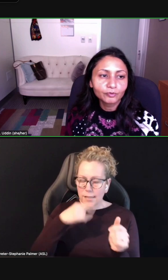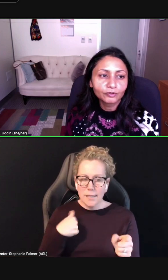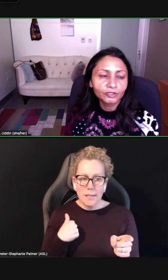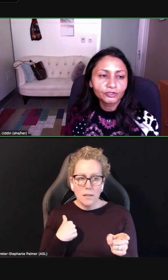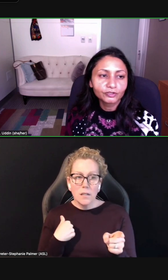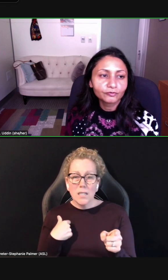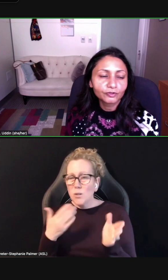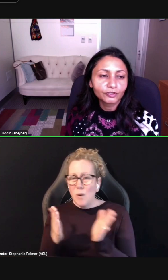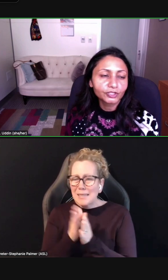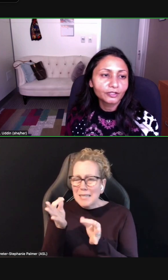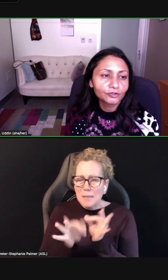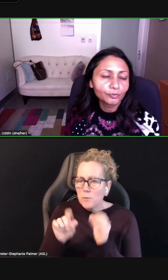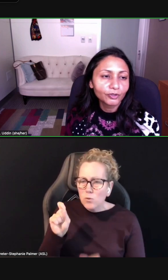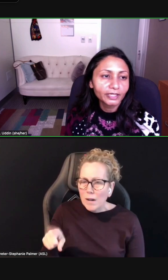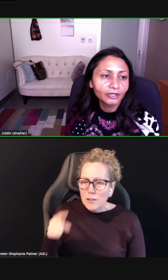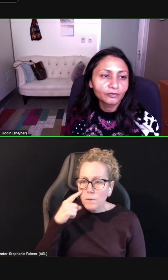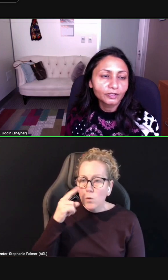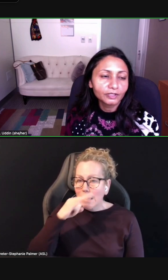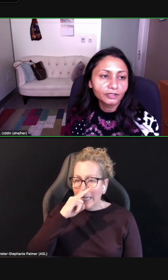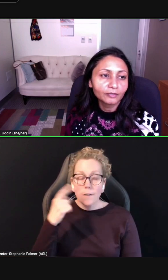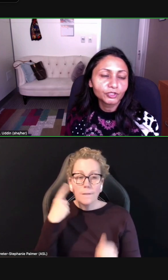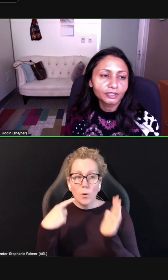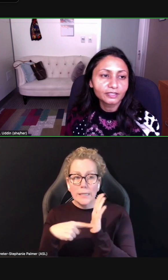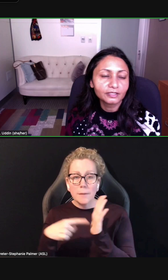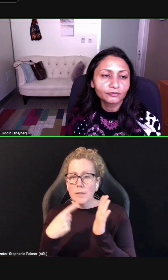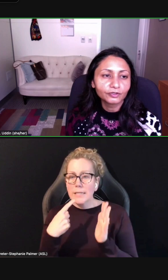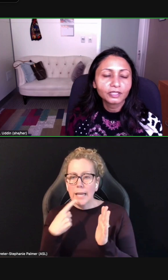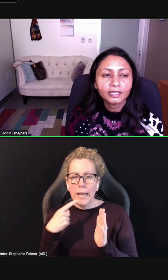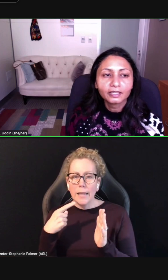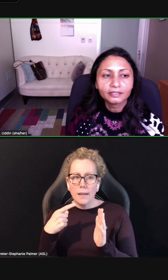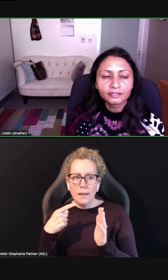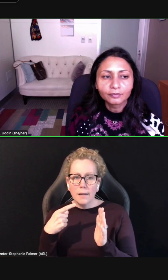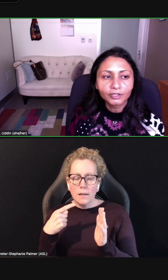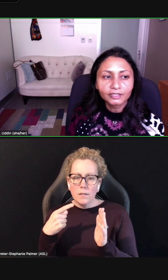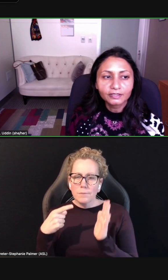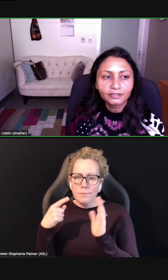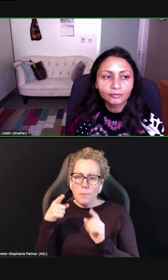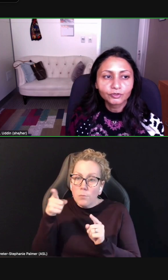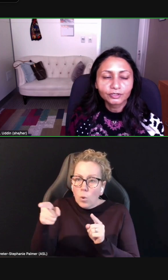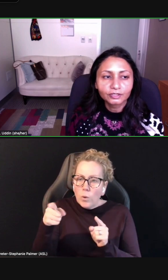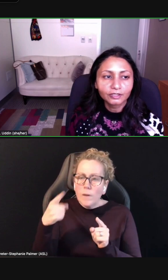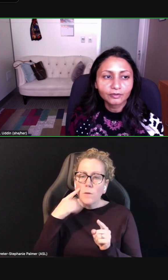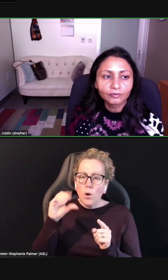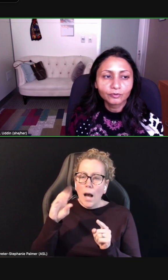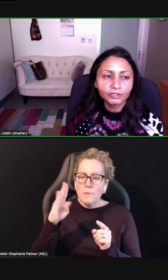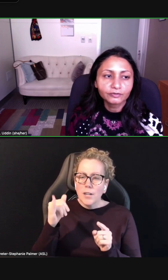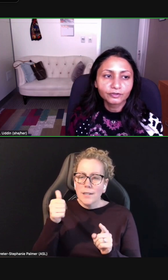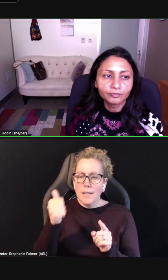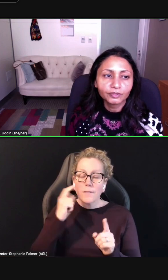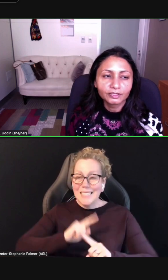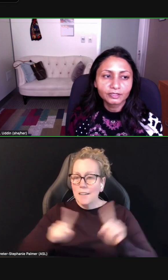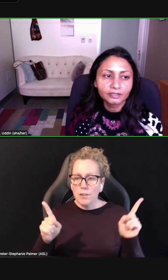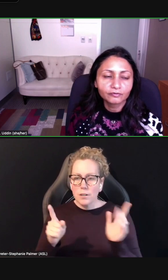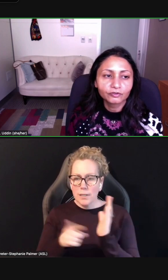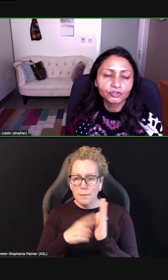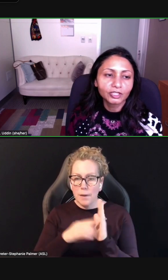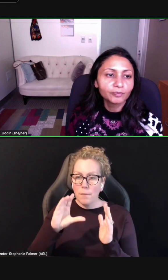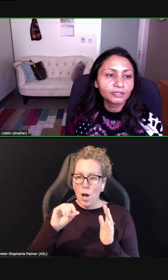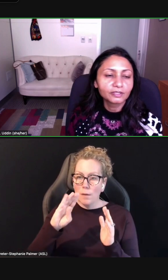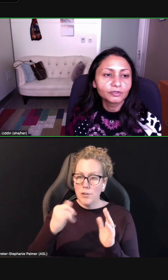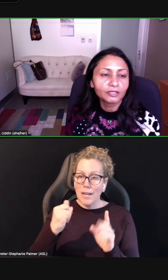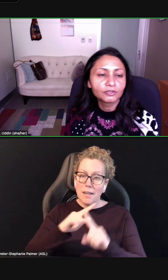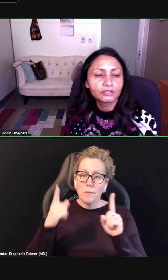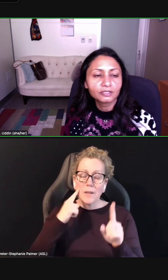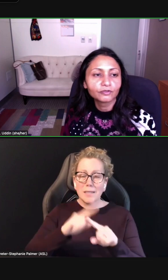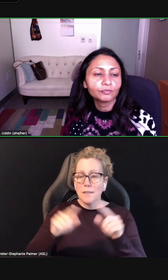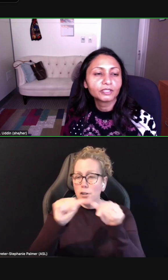ask a simple question for the child to point out the object that's different. And in some cases, the object will be different because it's a different shape,